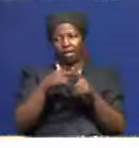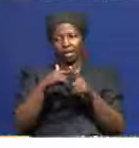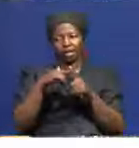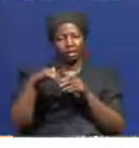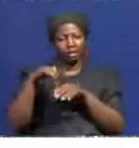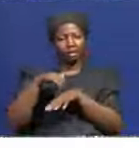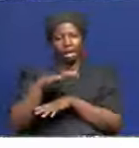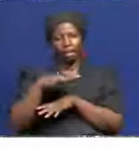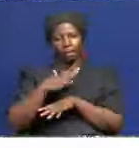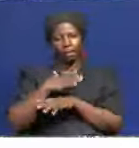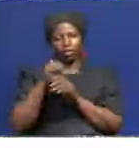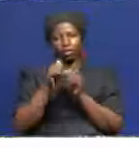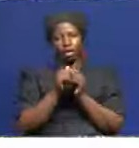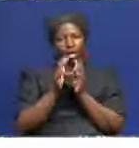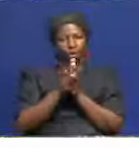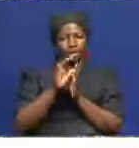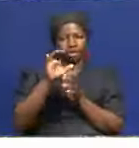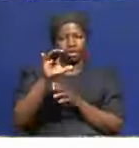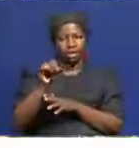Oluoch.